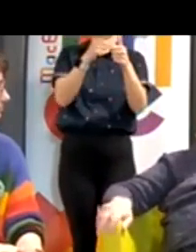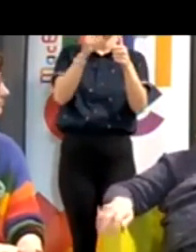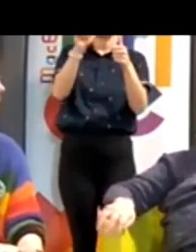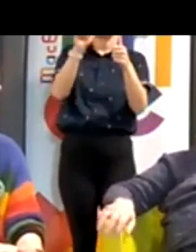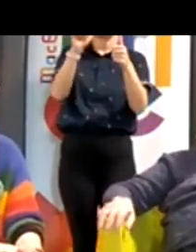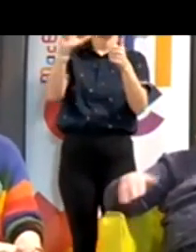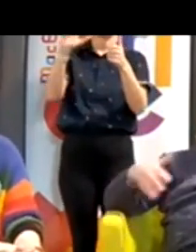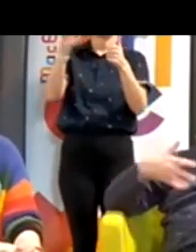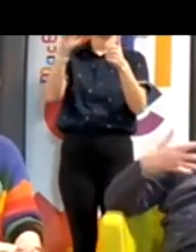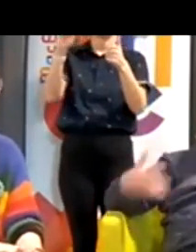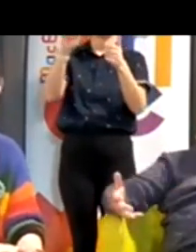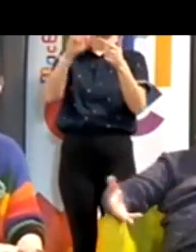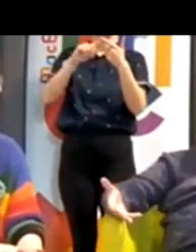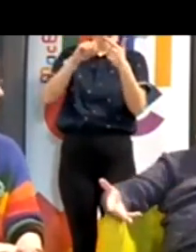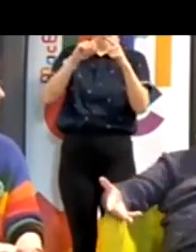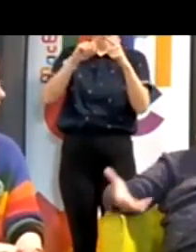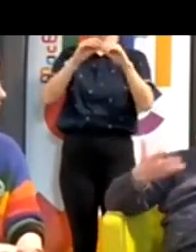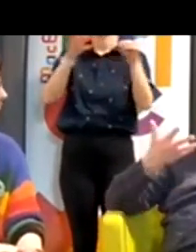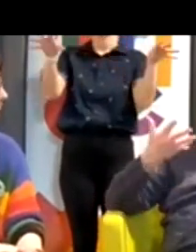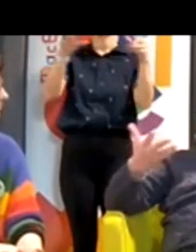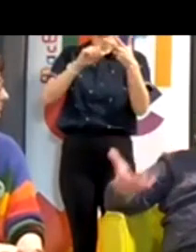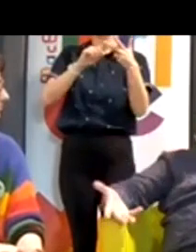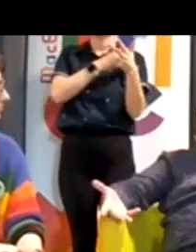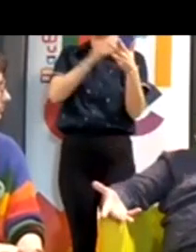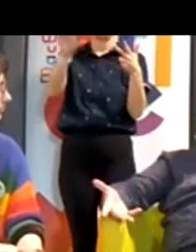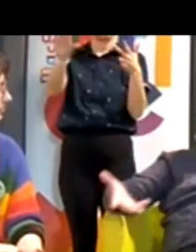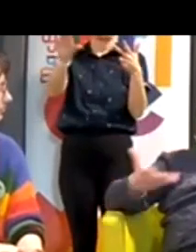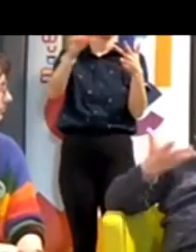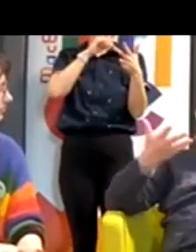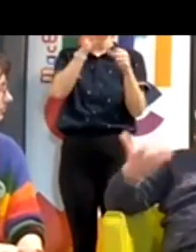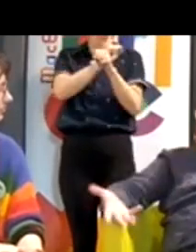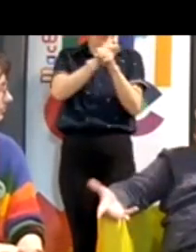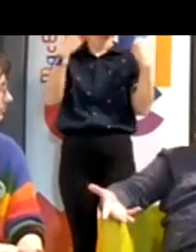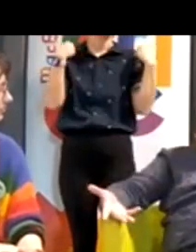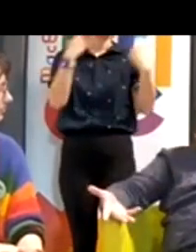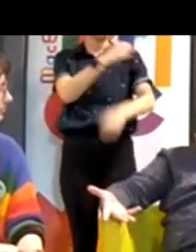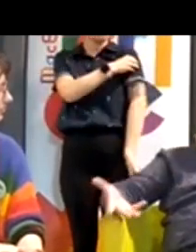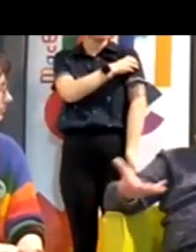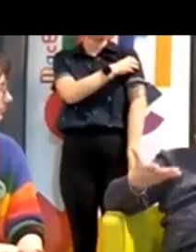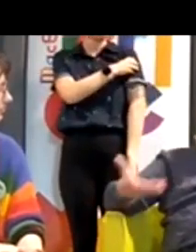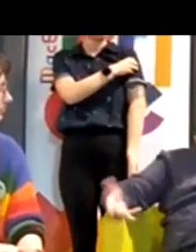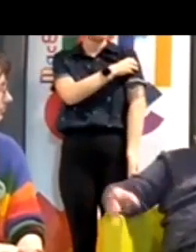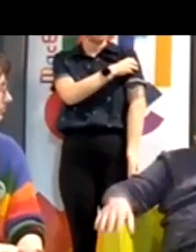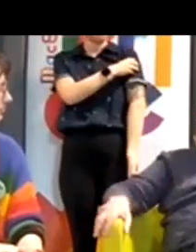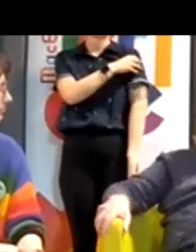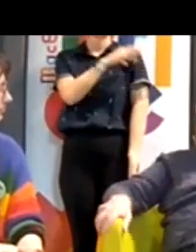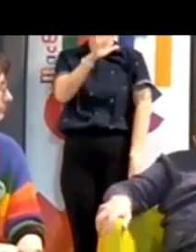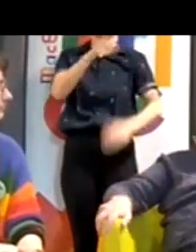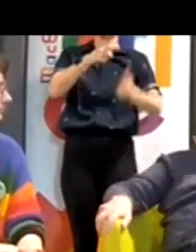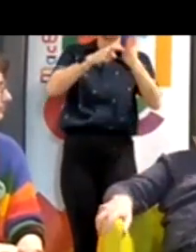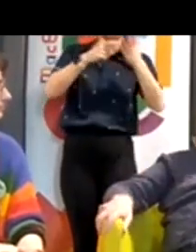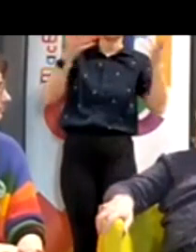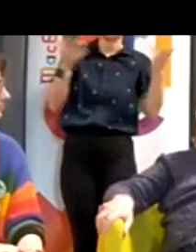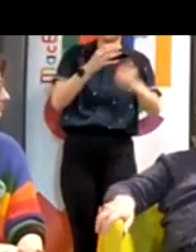Power, and that maybe is the message. You have power, but your job requirement is